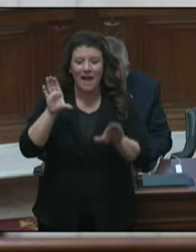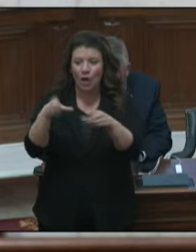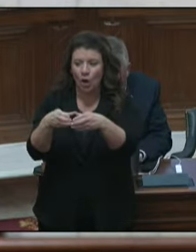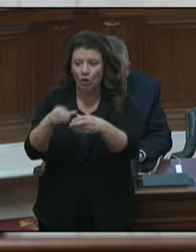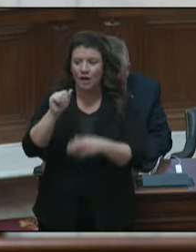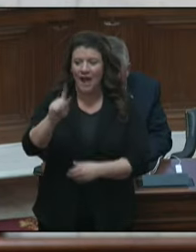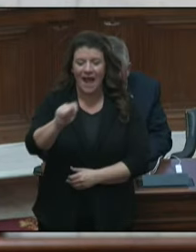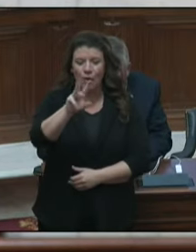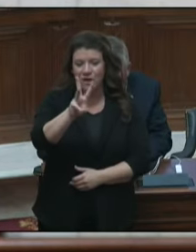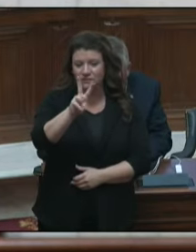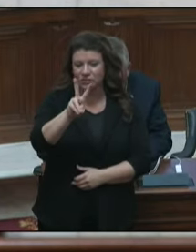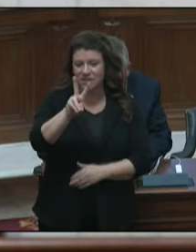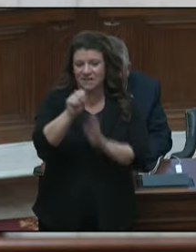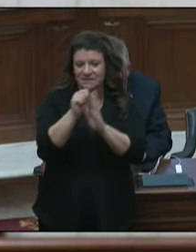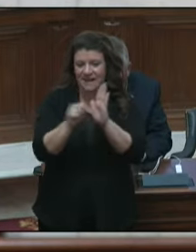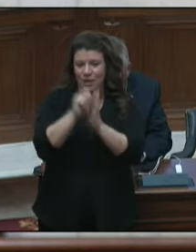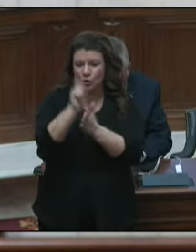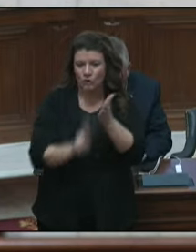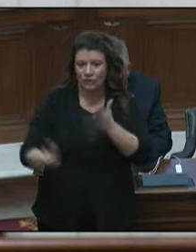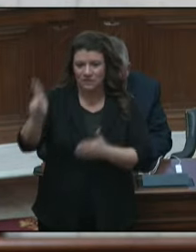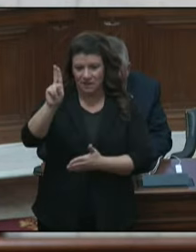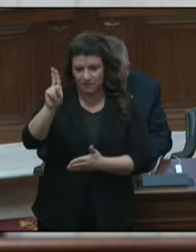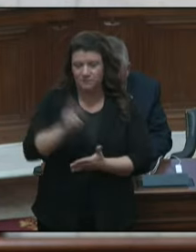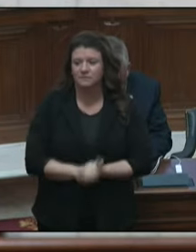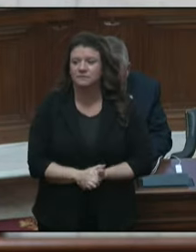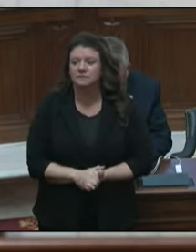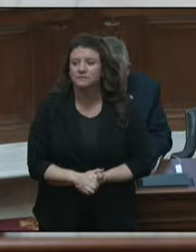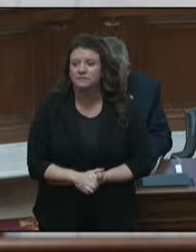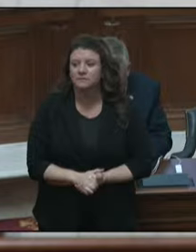Virginia State University.